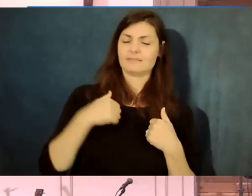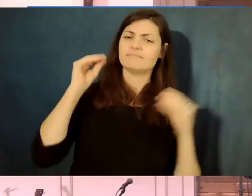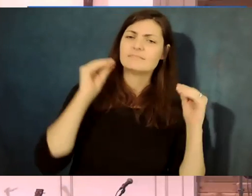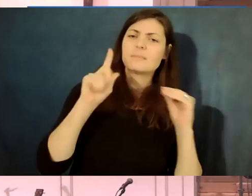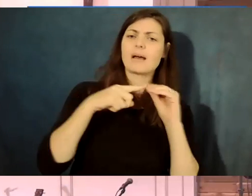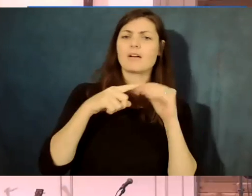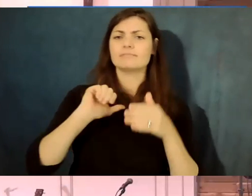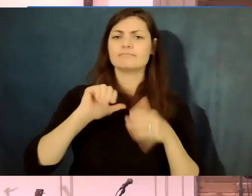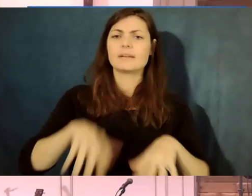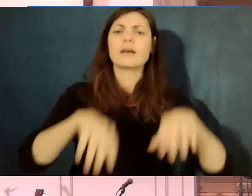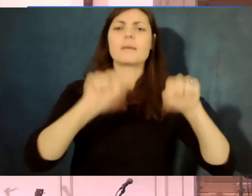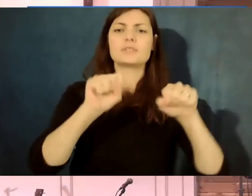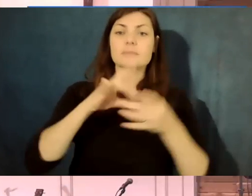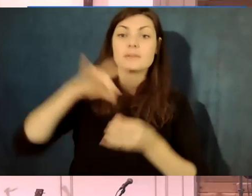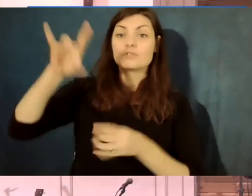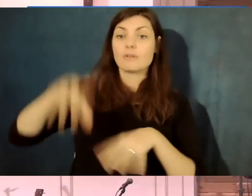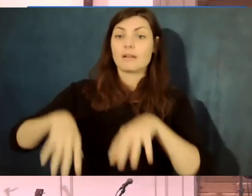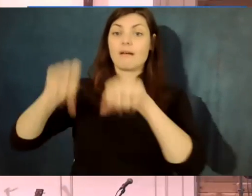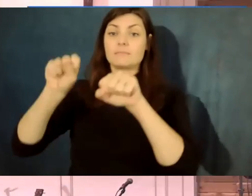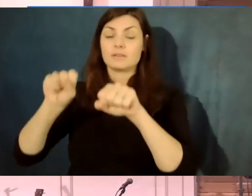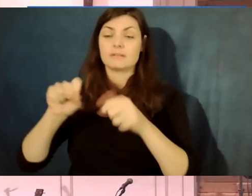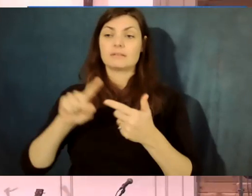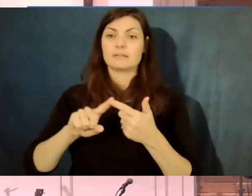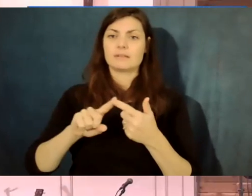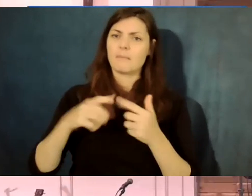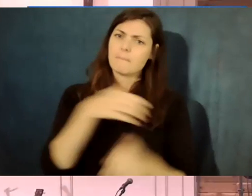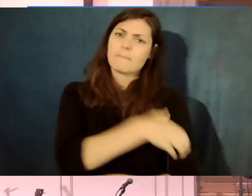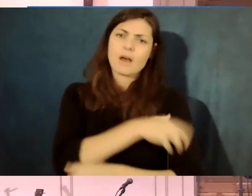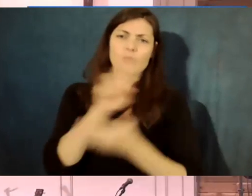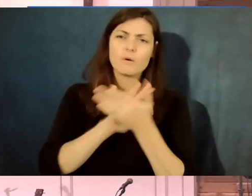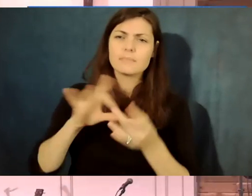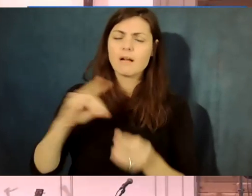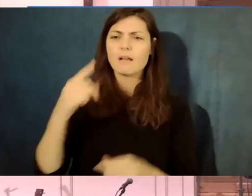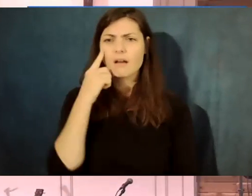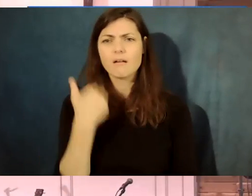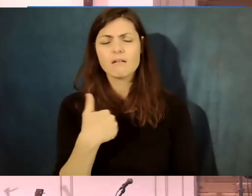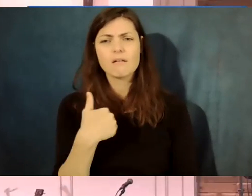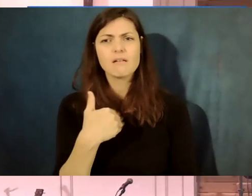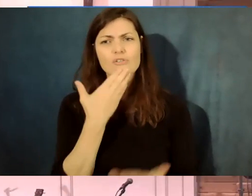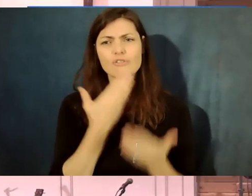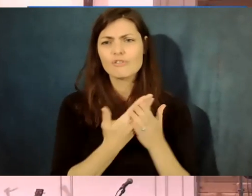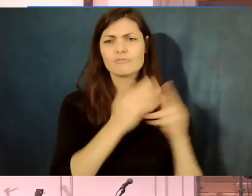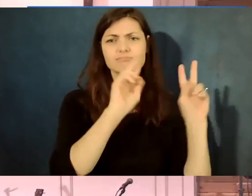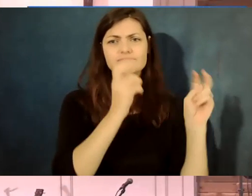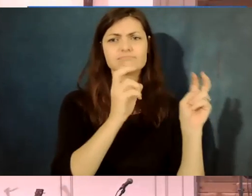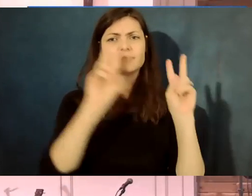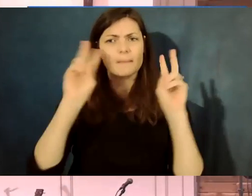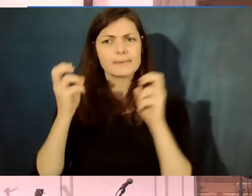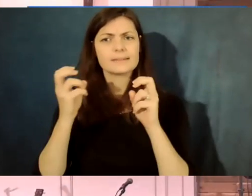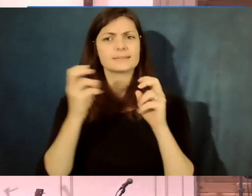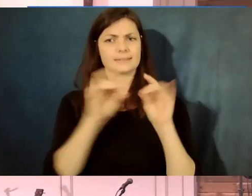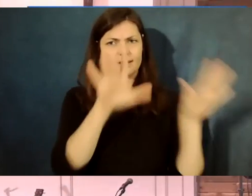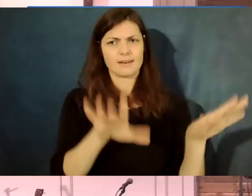adoption, spiritual adoption, teaching on the power of the Holy Spirit. And I was like, man, those are awesome topics. And then I turned to the passage I was preparing